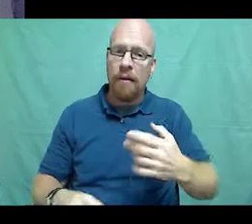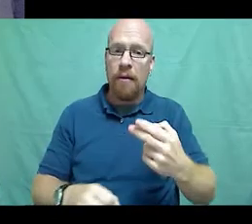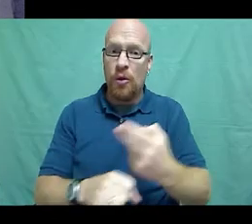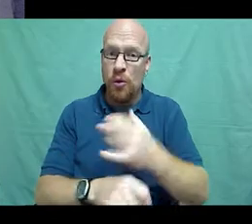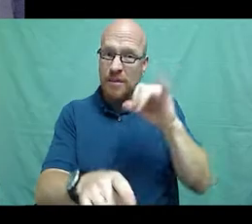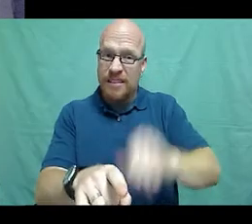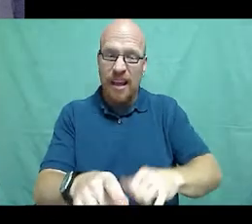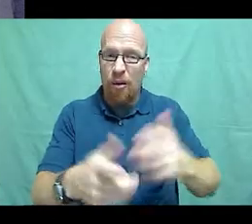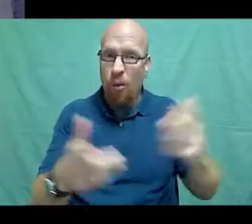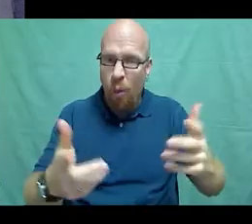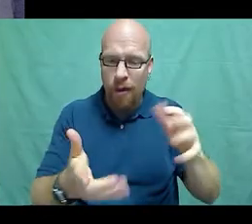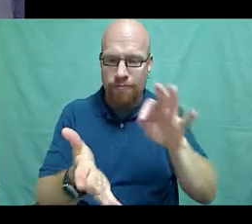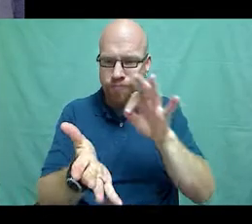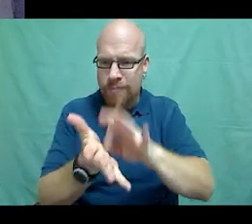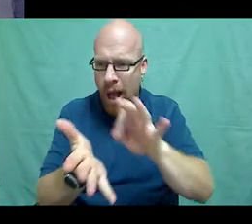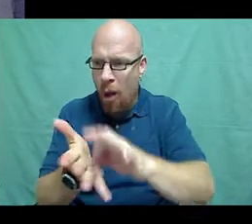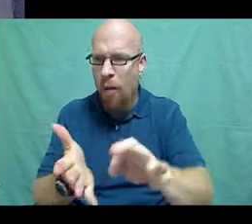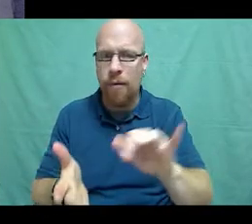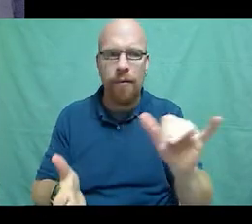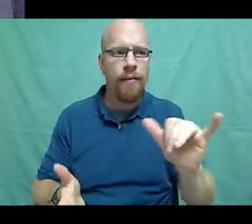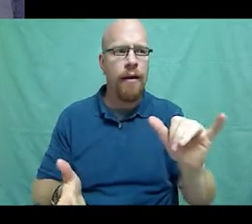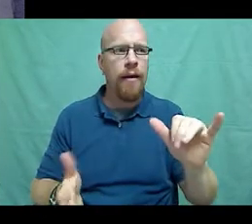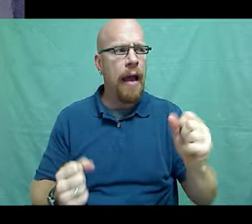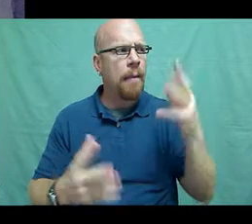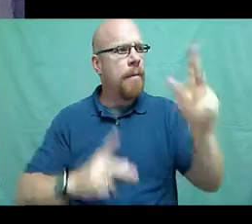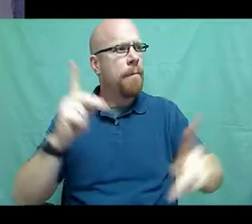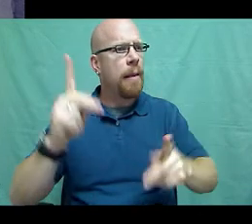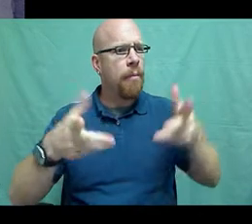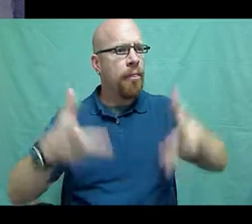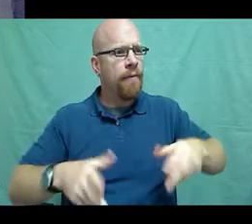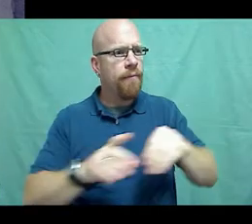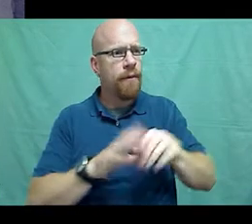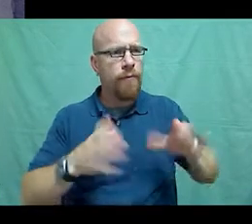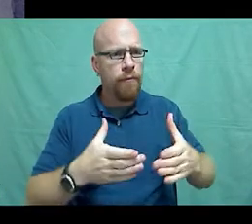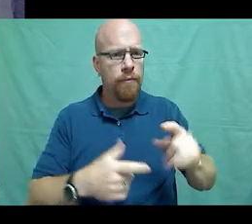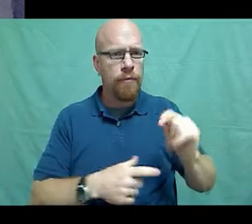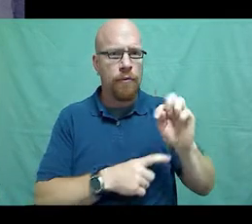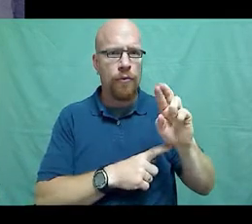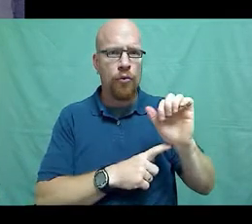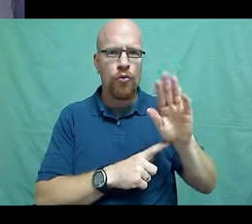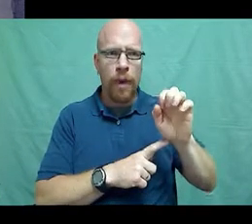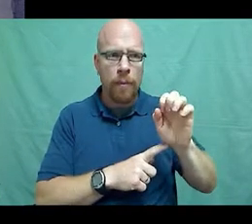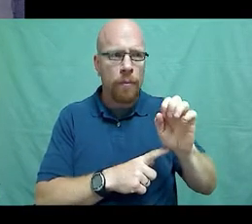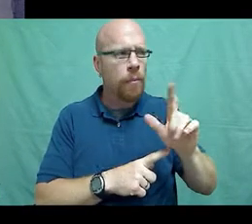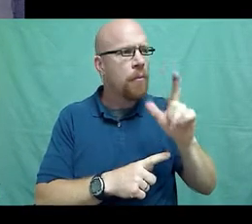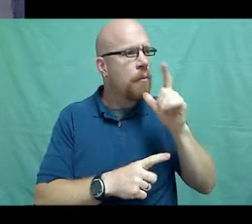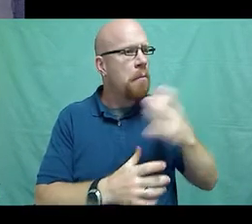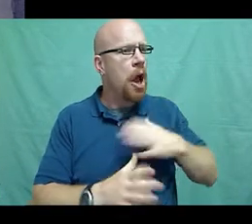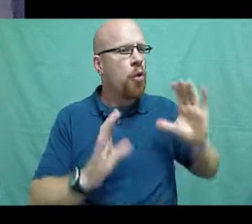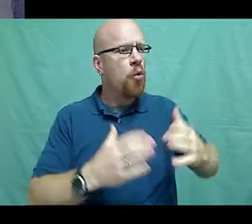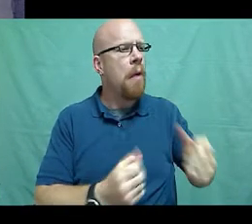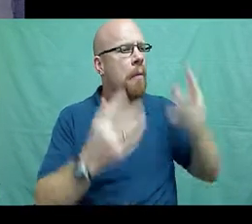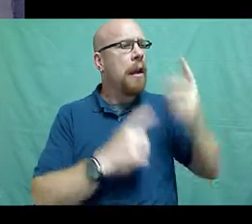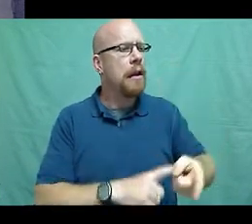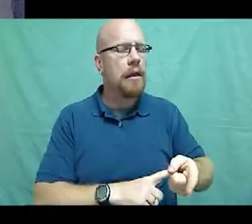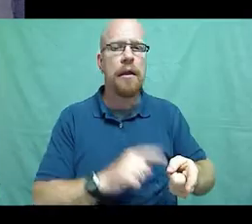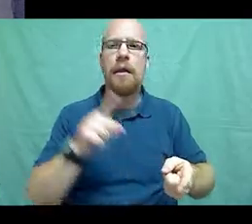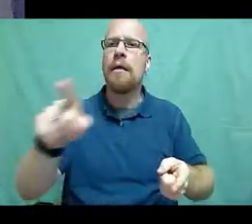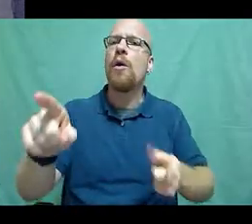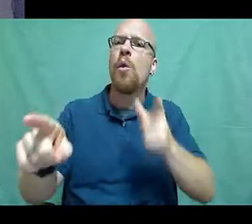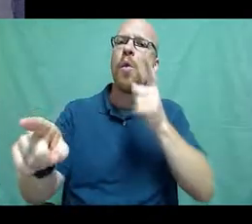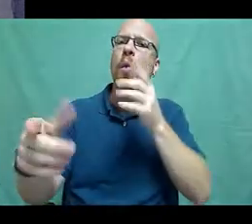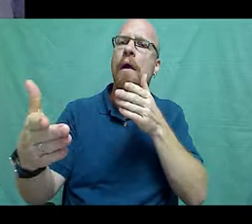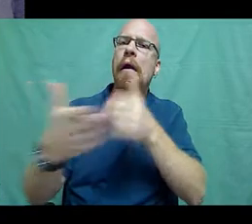they would make markings on the wall. These markings were used to count how many people were left in my